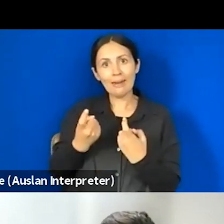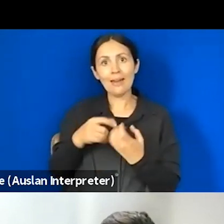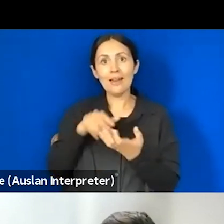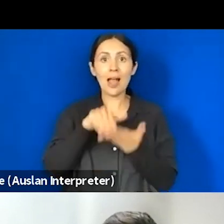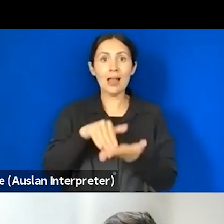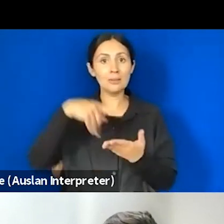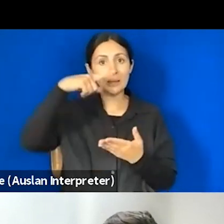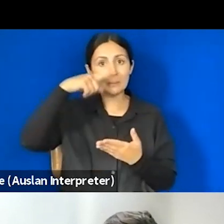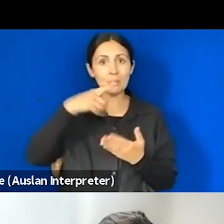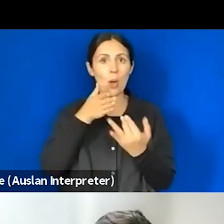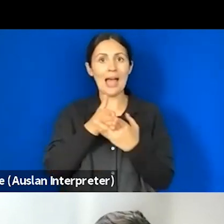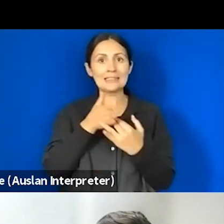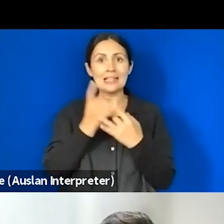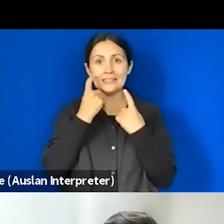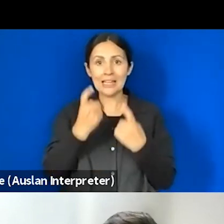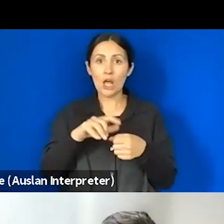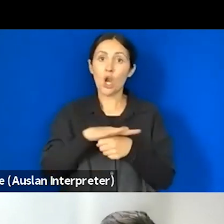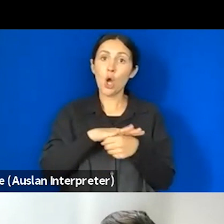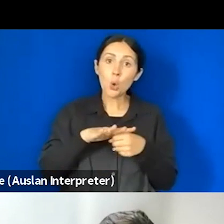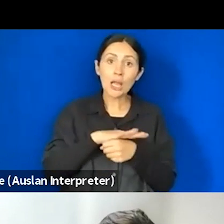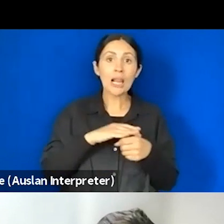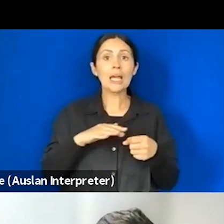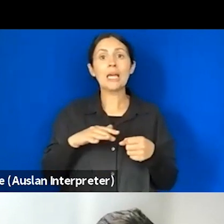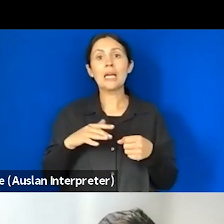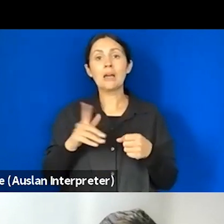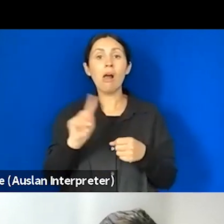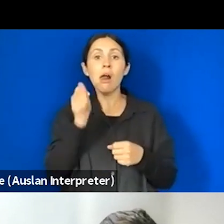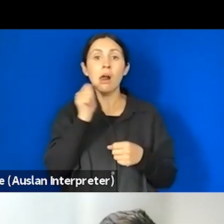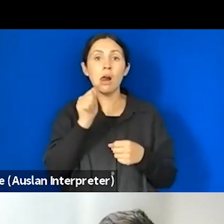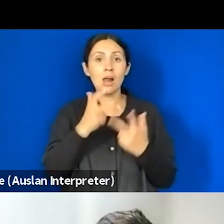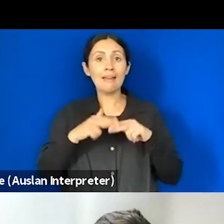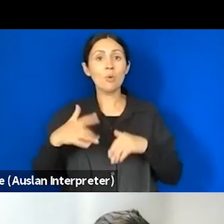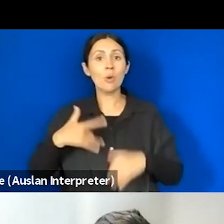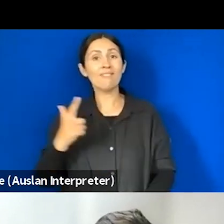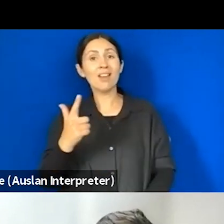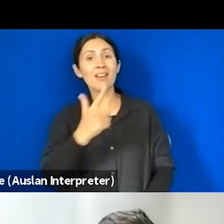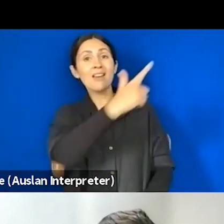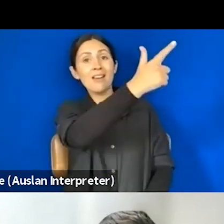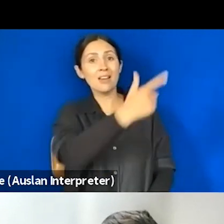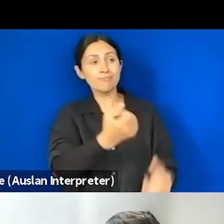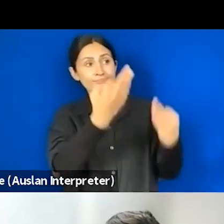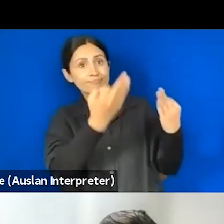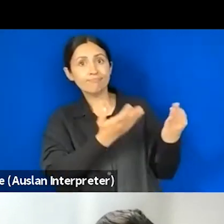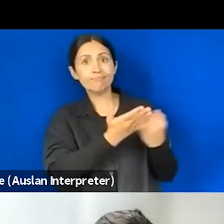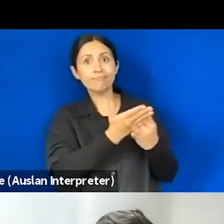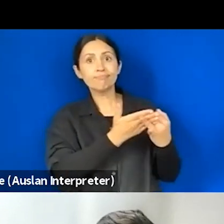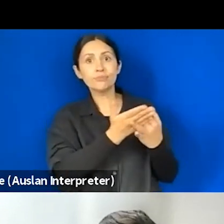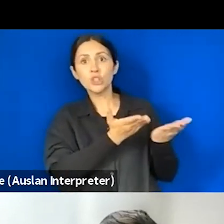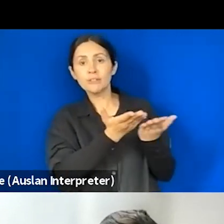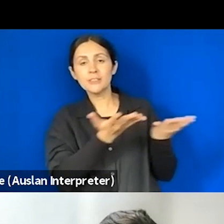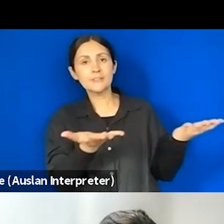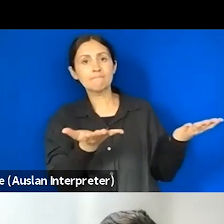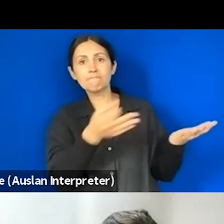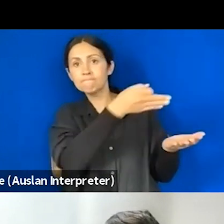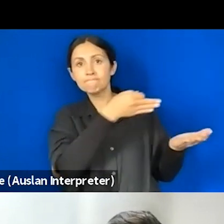people access care locally, you know, regional, thinking about regional remote centres that are really affected as well. But I think